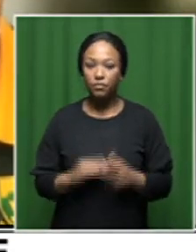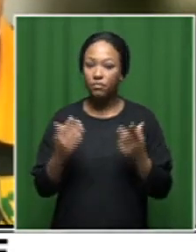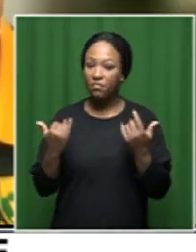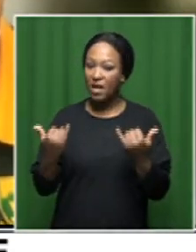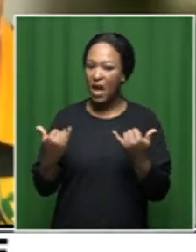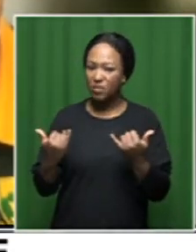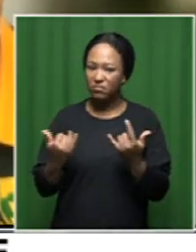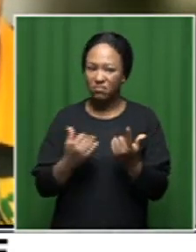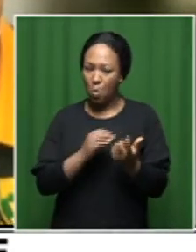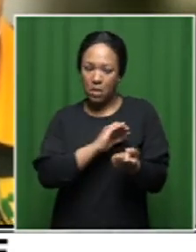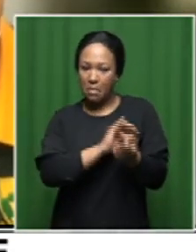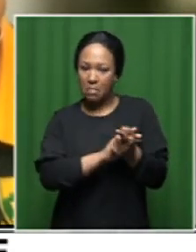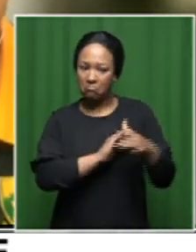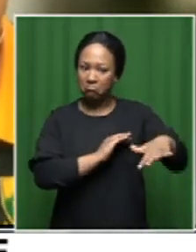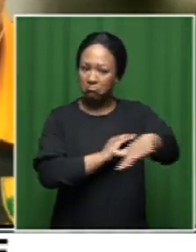we looking at?